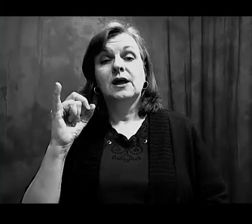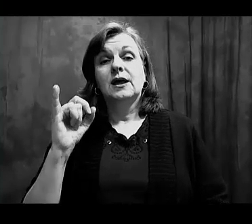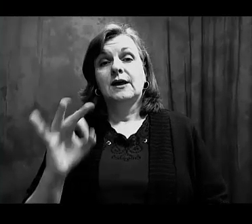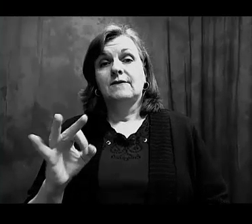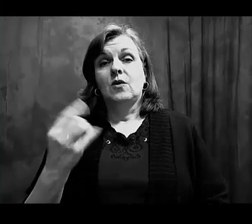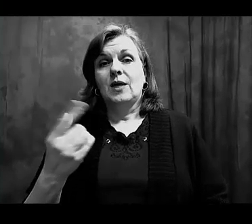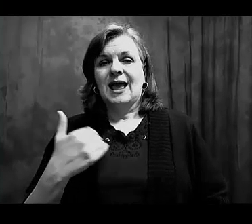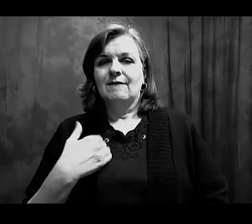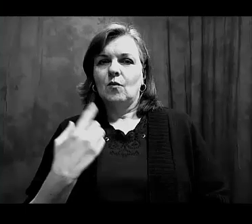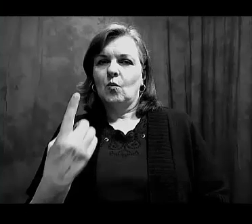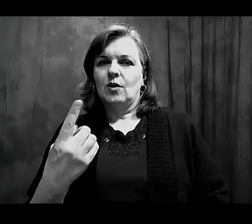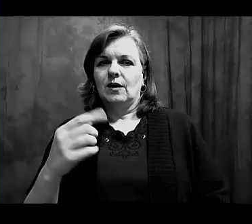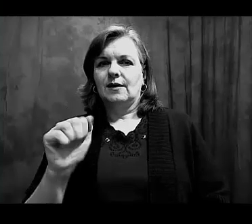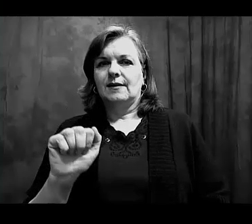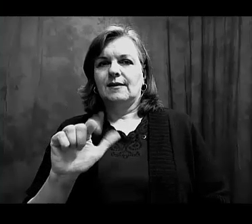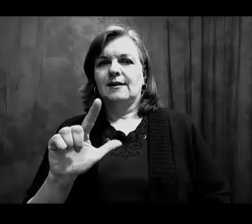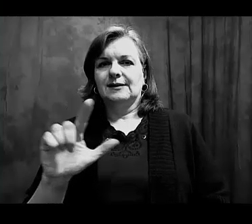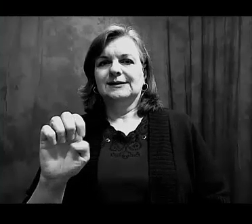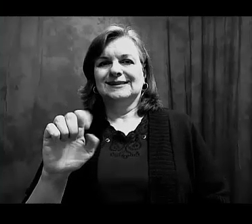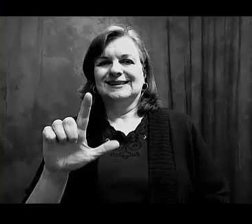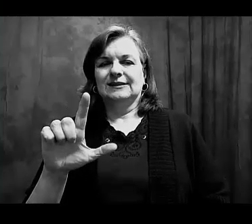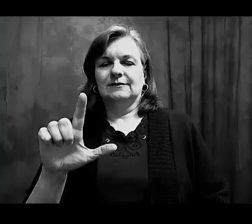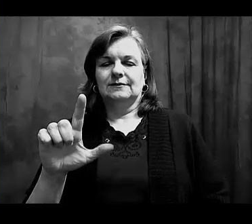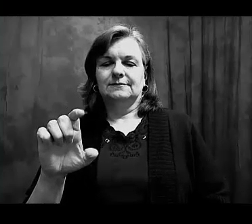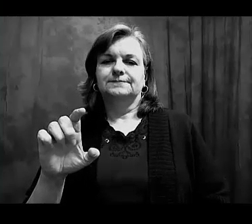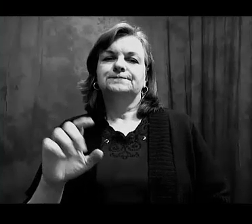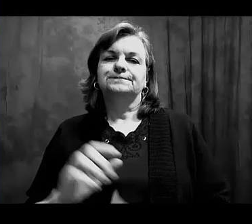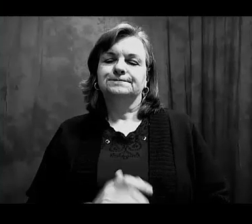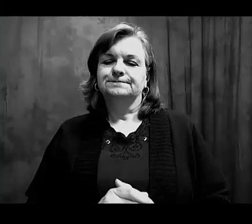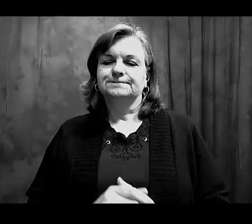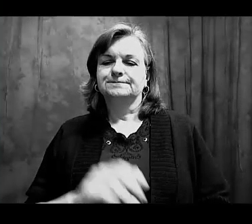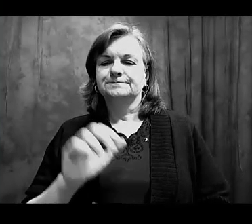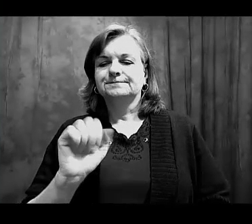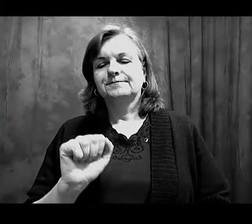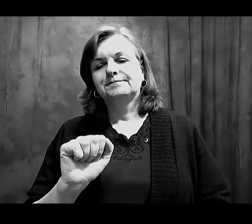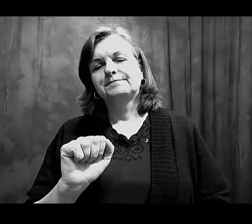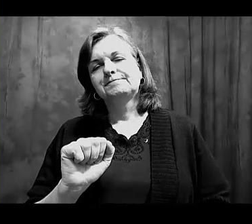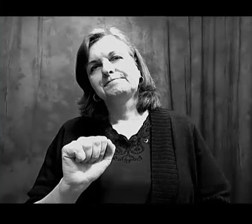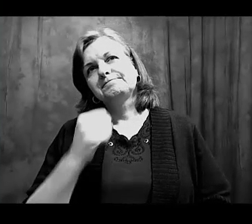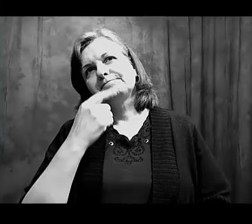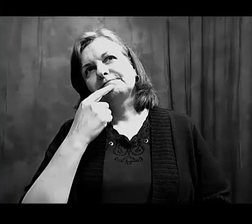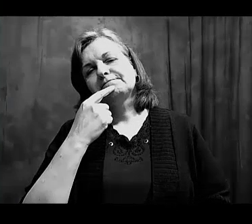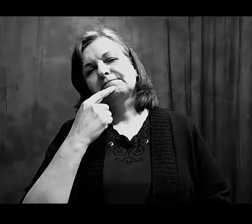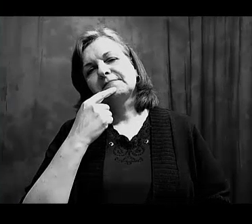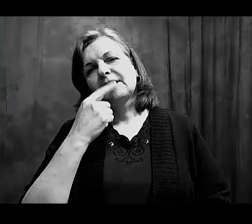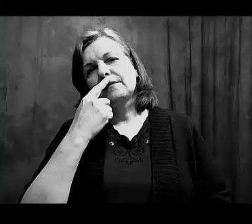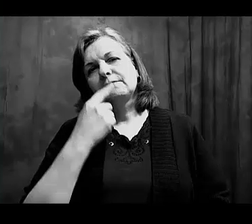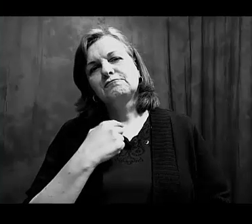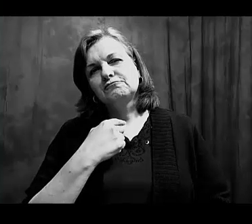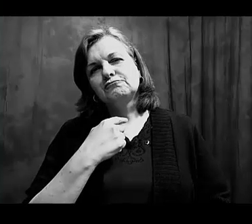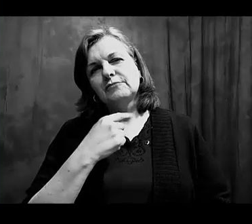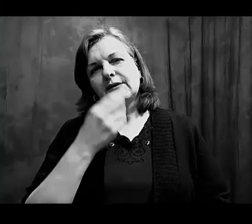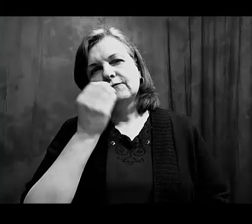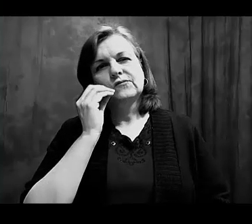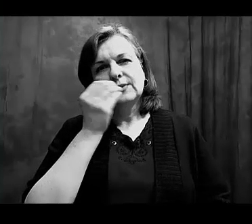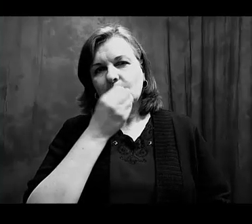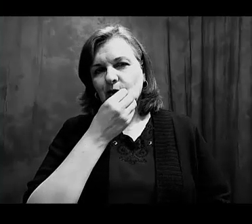based, so it's based in protein. So what we need to think about is if you have only one